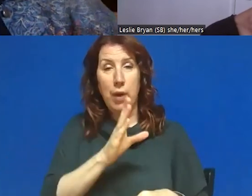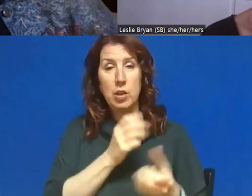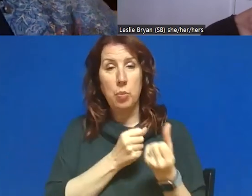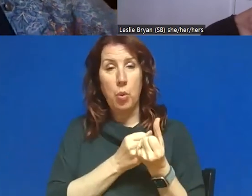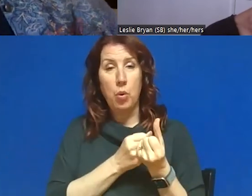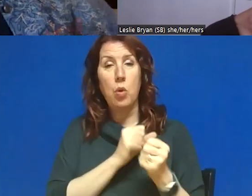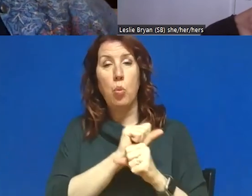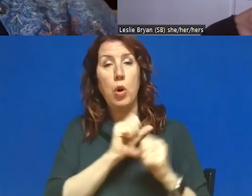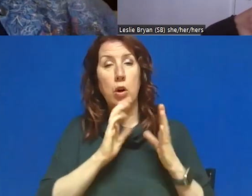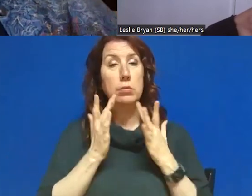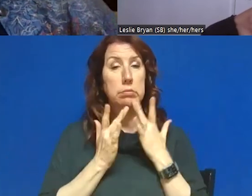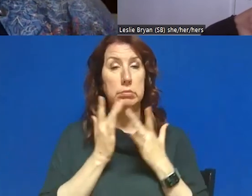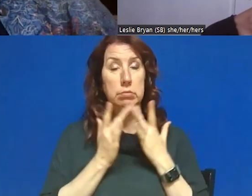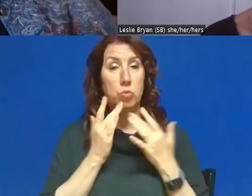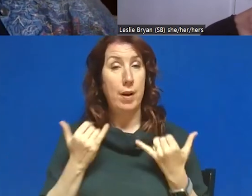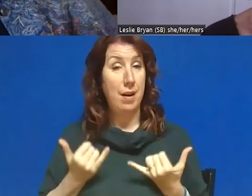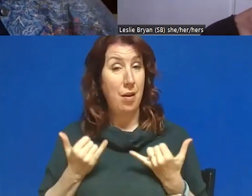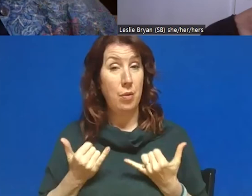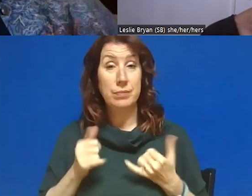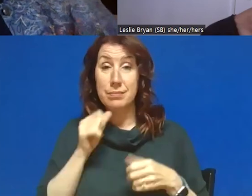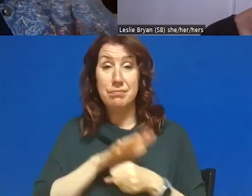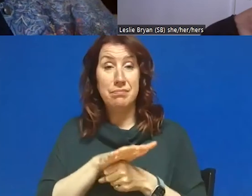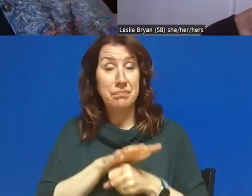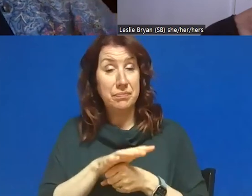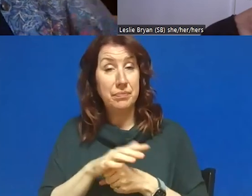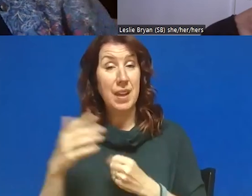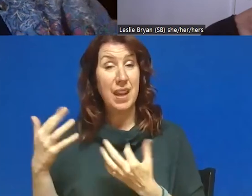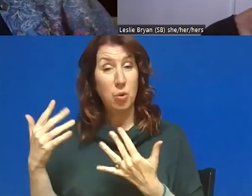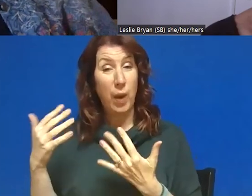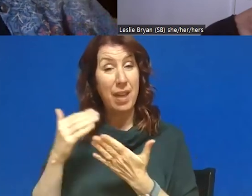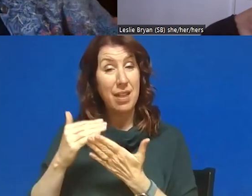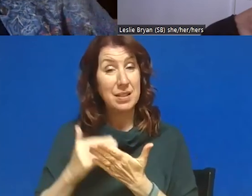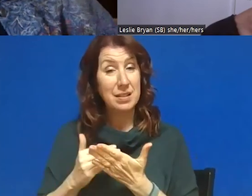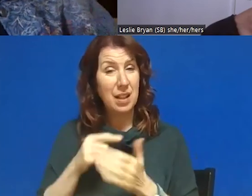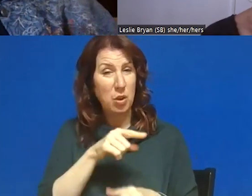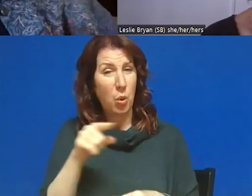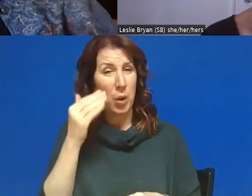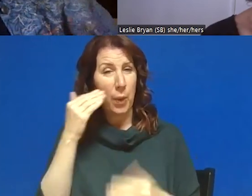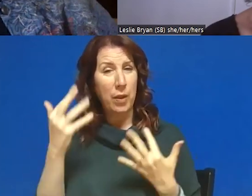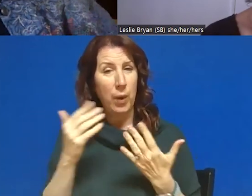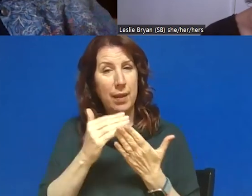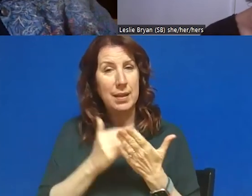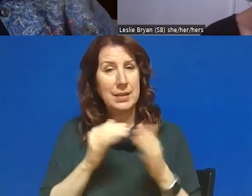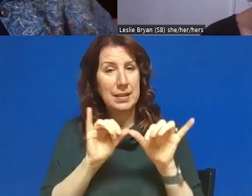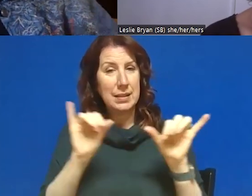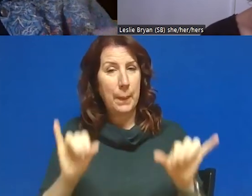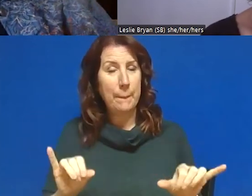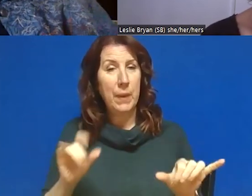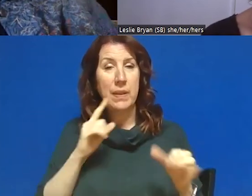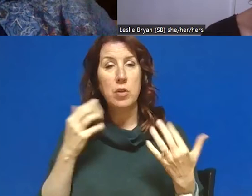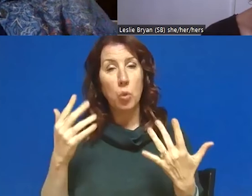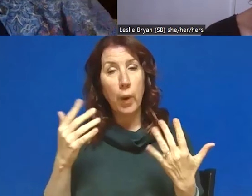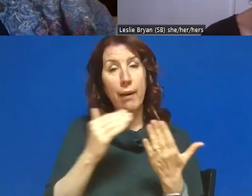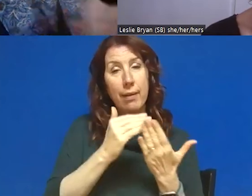now, and there are wait lists. So I don't know if you know about the wait list system, but like there are wait lists for services in every